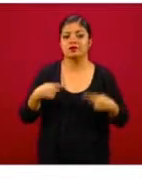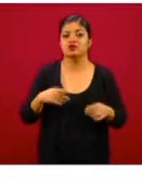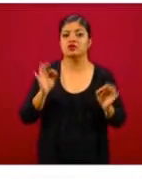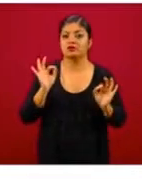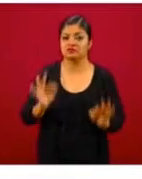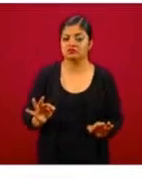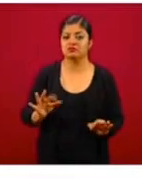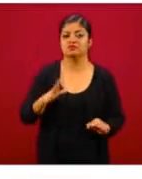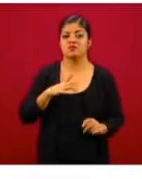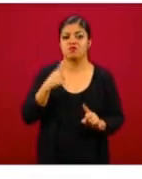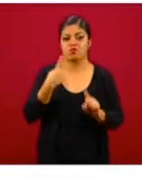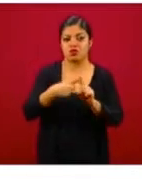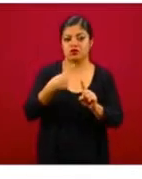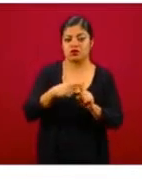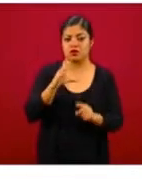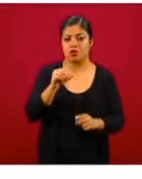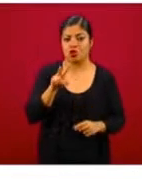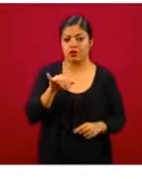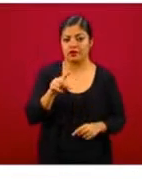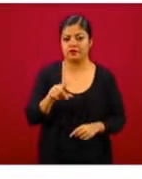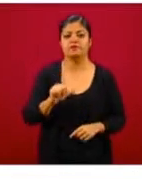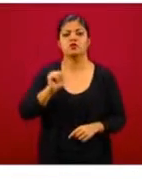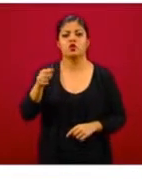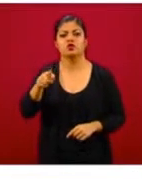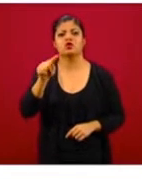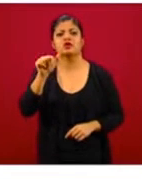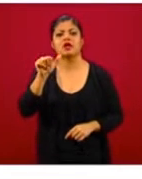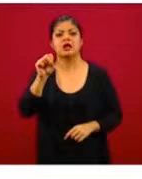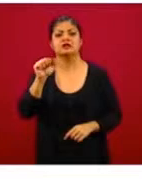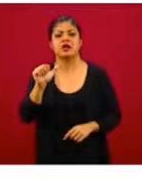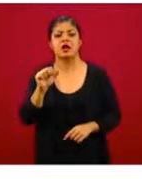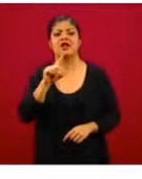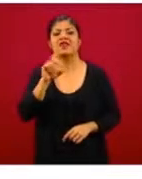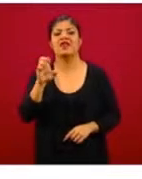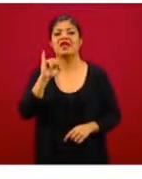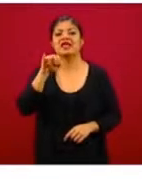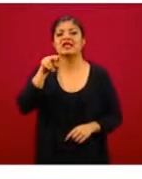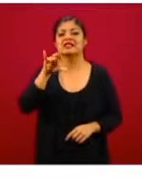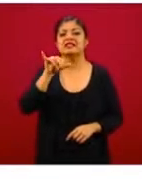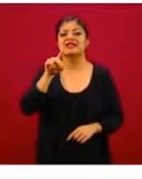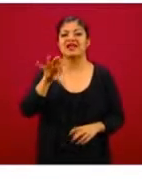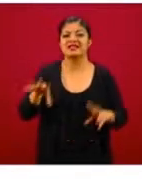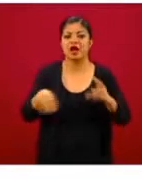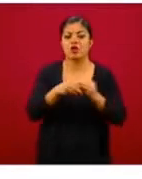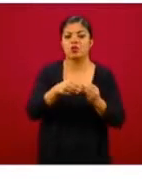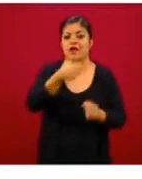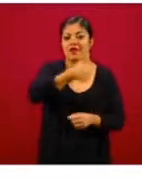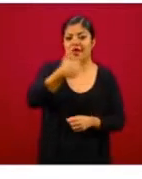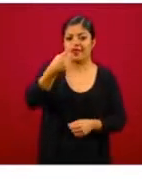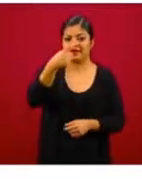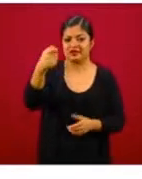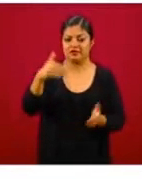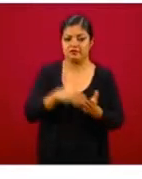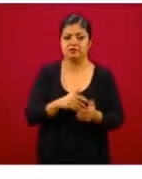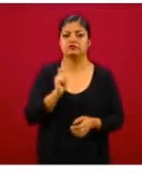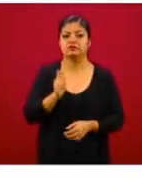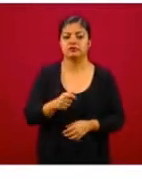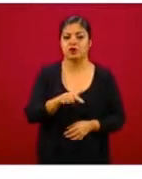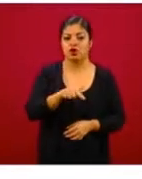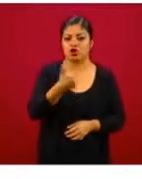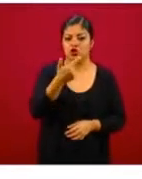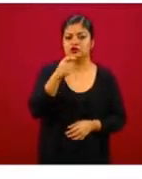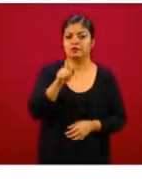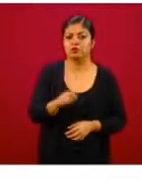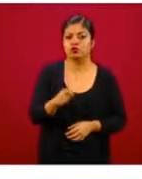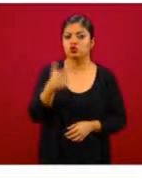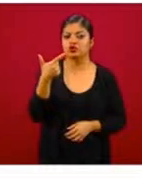other states move in terms of the number of cumulative cases. And so this is the incidence rate cumulatively